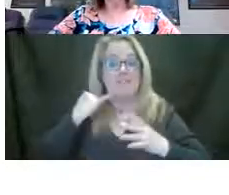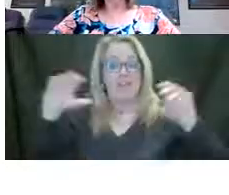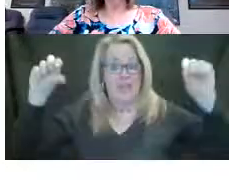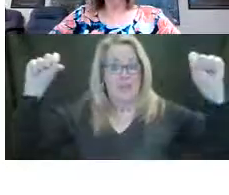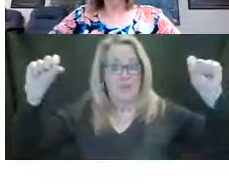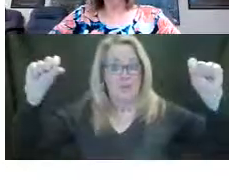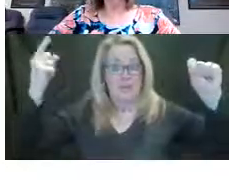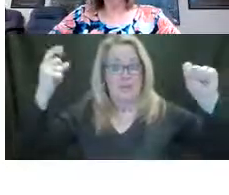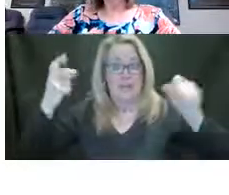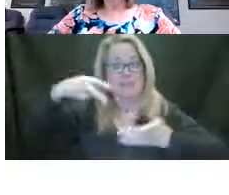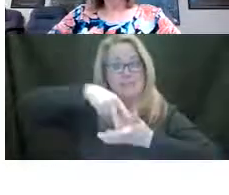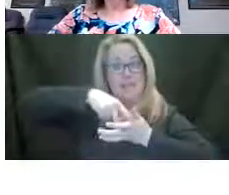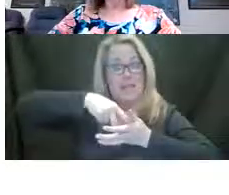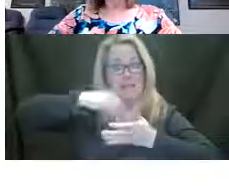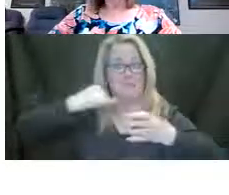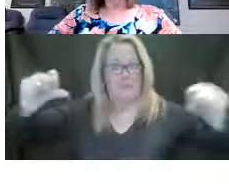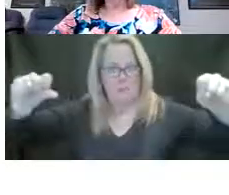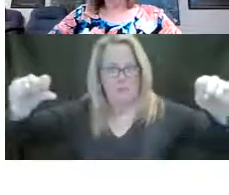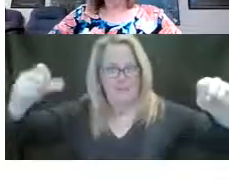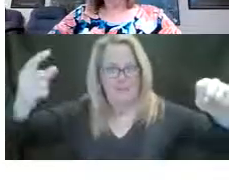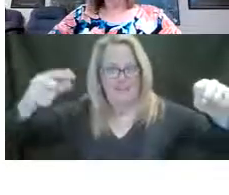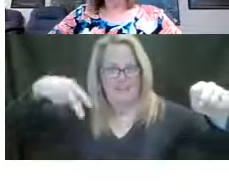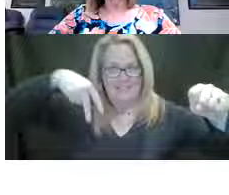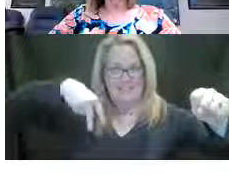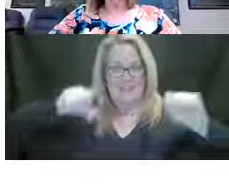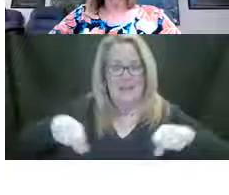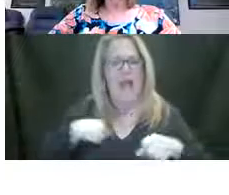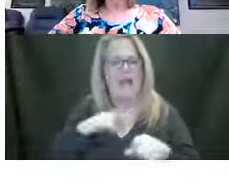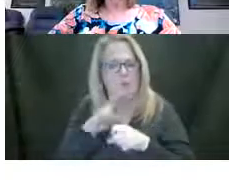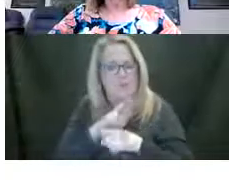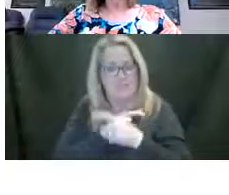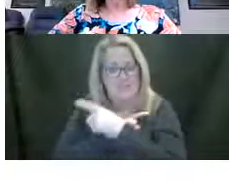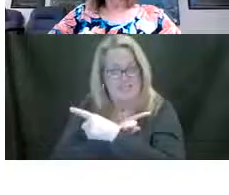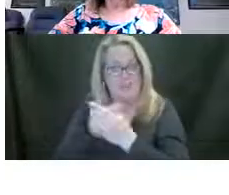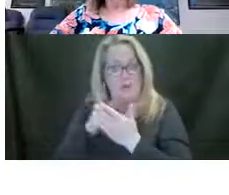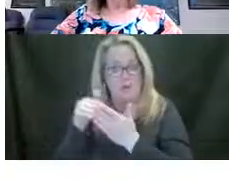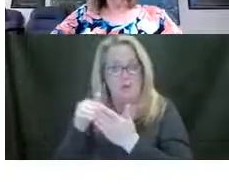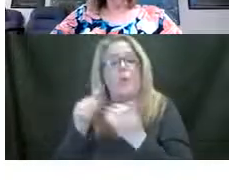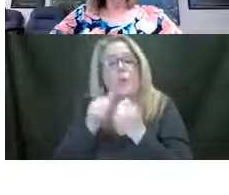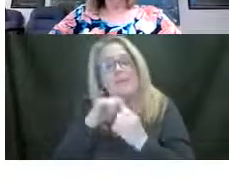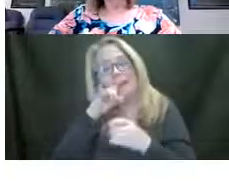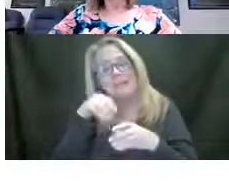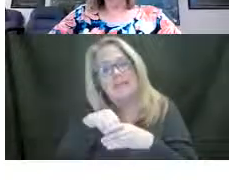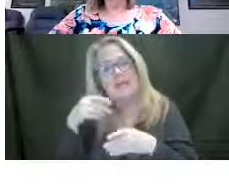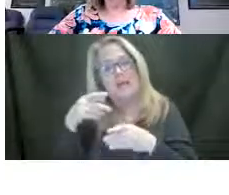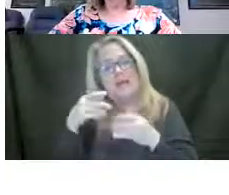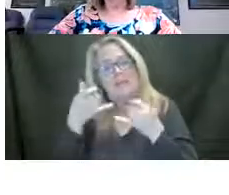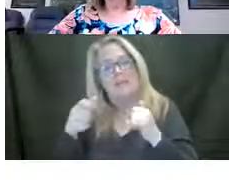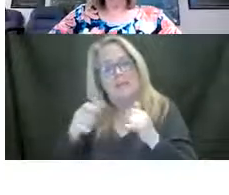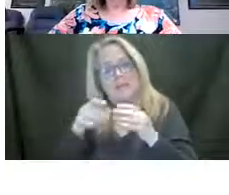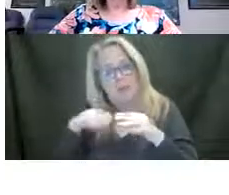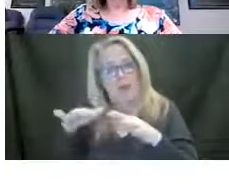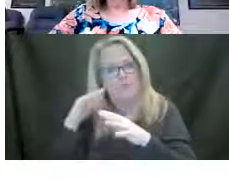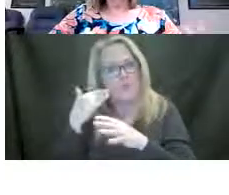can actually stand on it. I use this a lot with children out on a playground in a preschool program that I